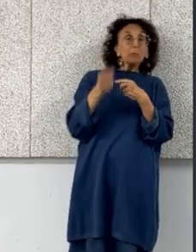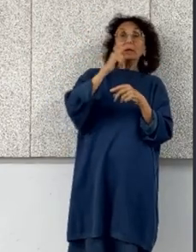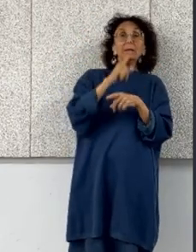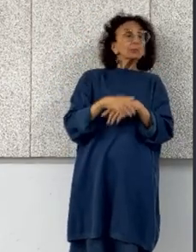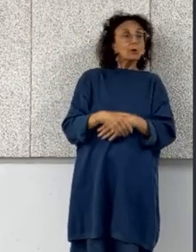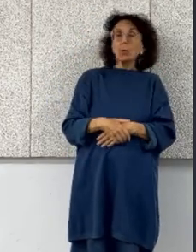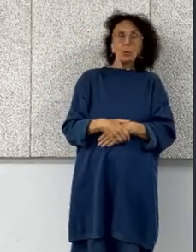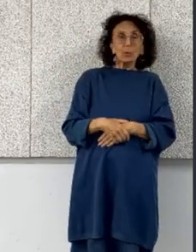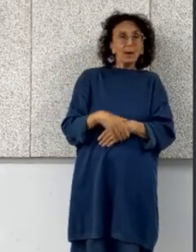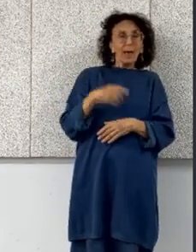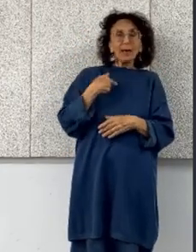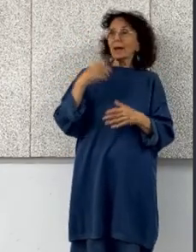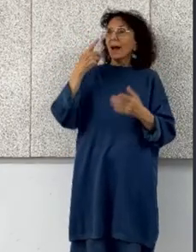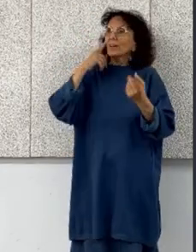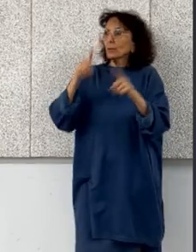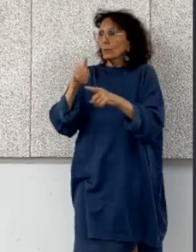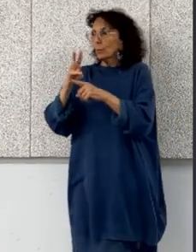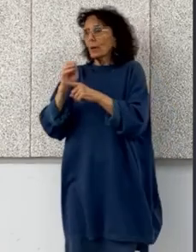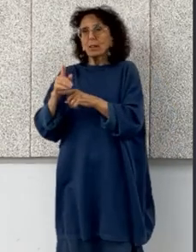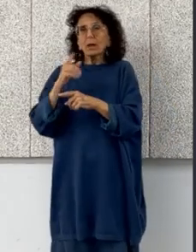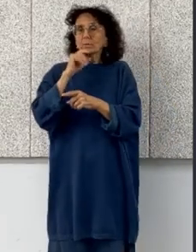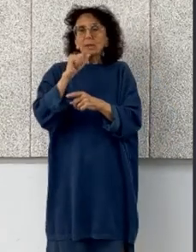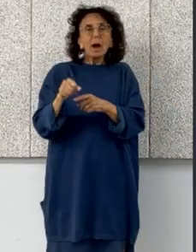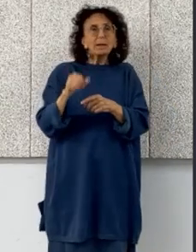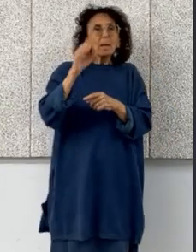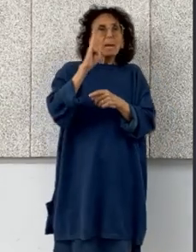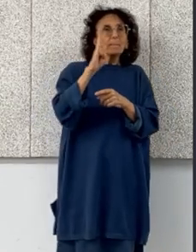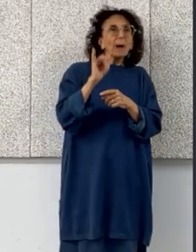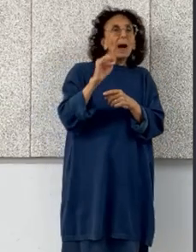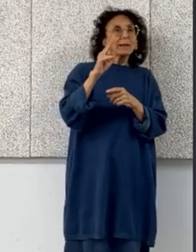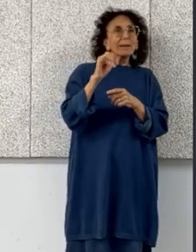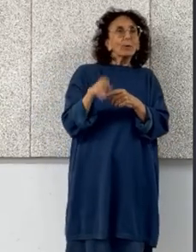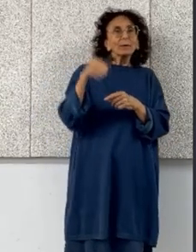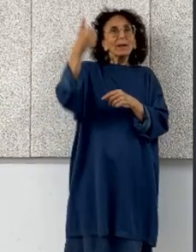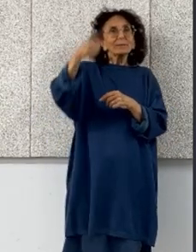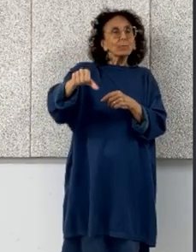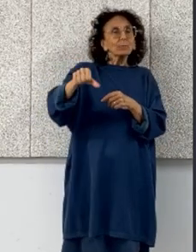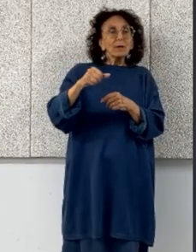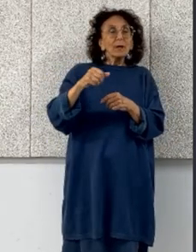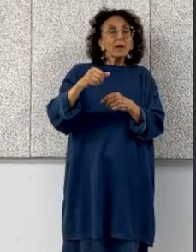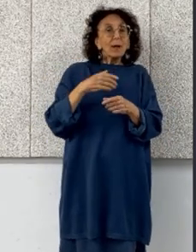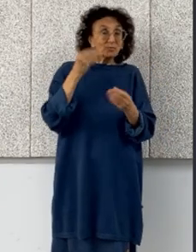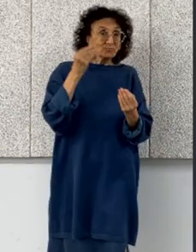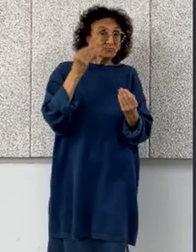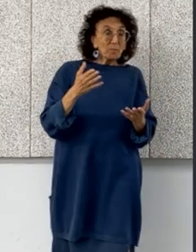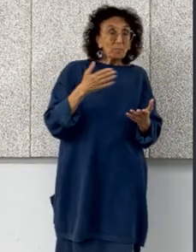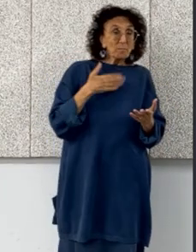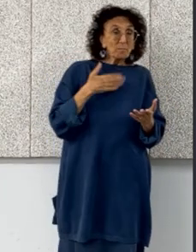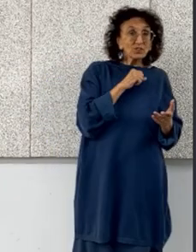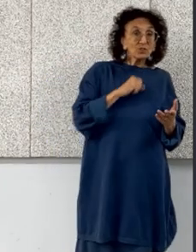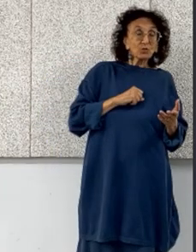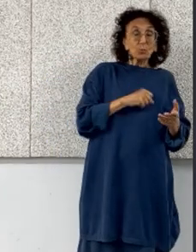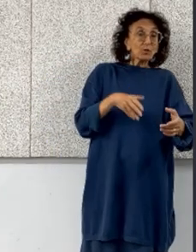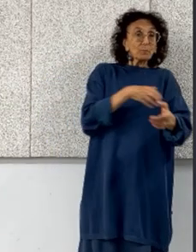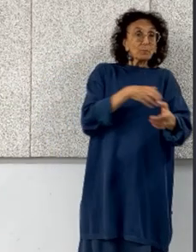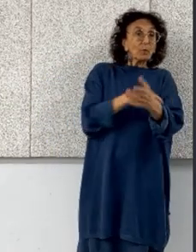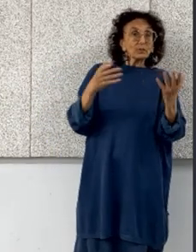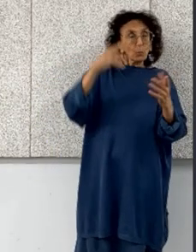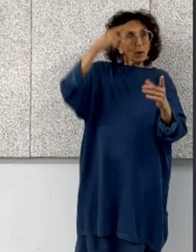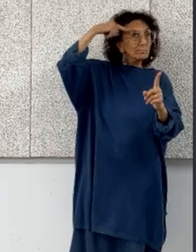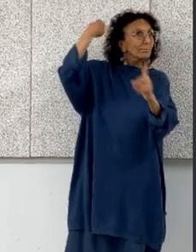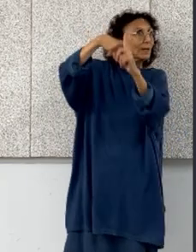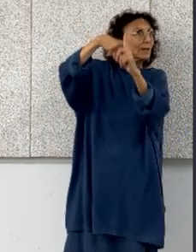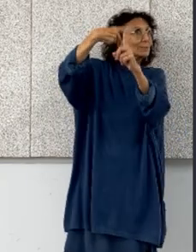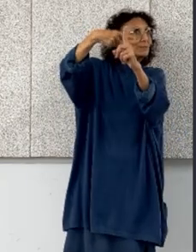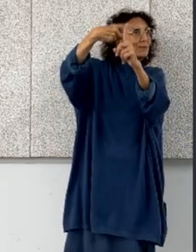be binary, because I totally agree with you, because I'm the queen of optimism. That's my superpower, is optimism. That's how I've been able to keep doing this. Yes.